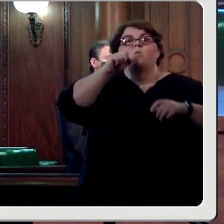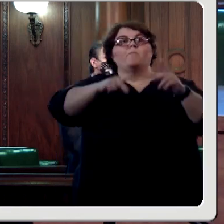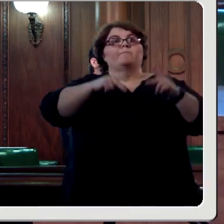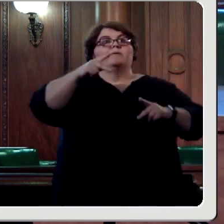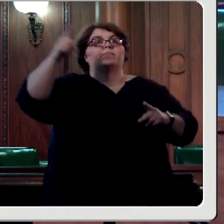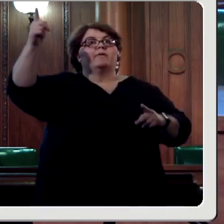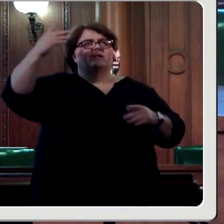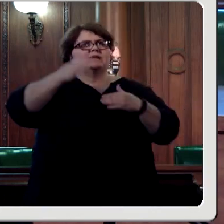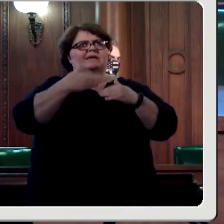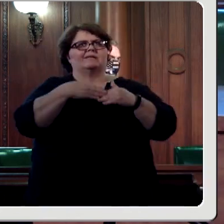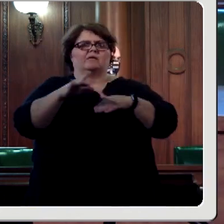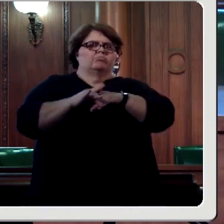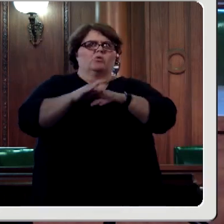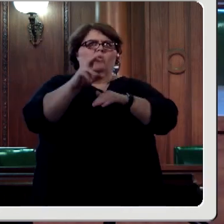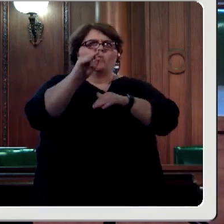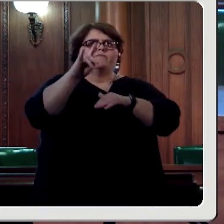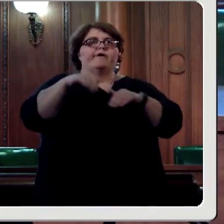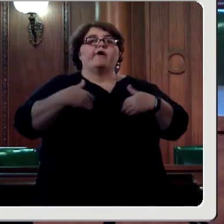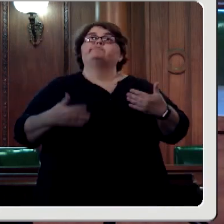key